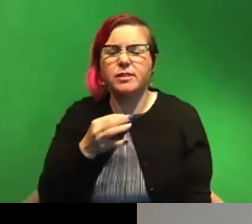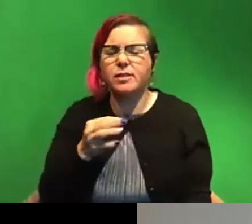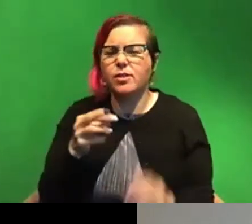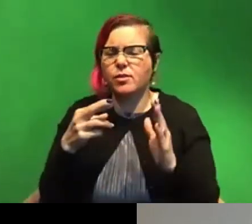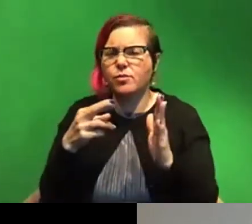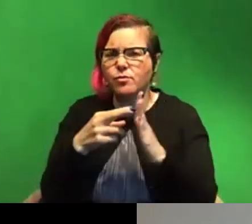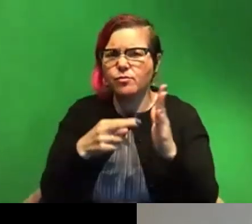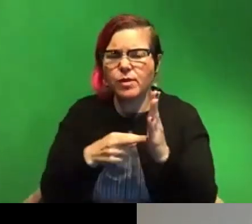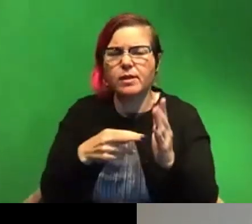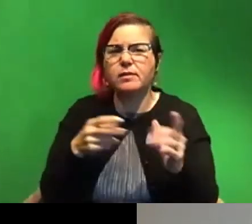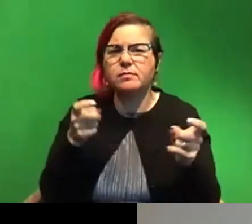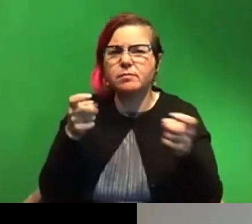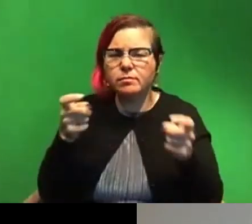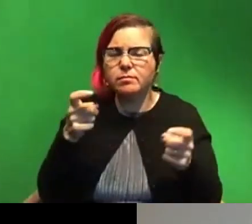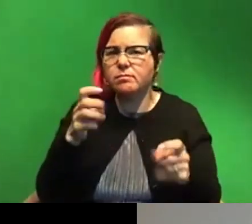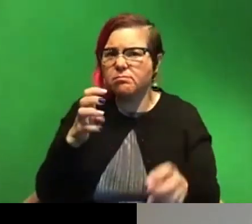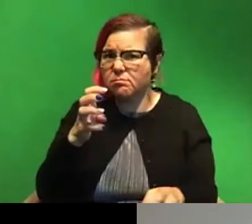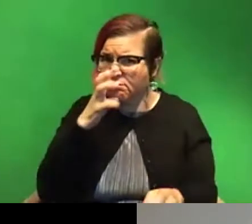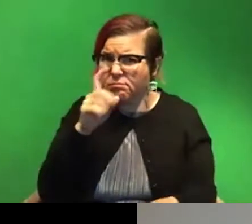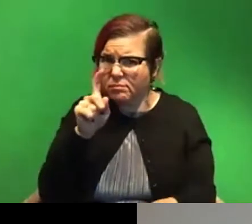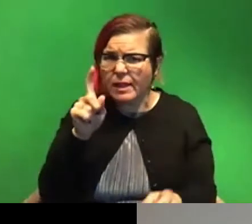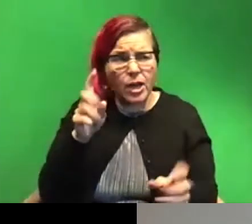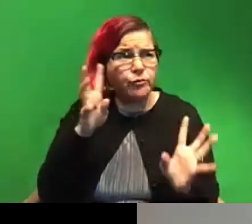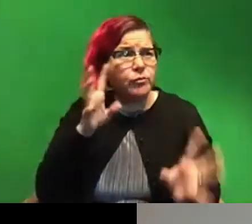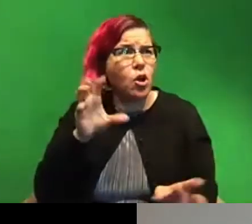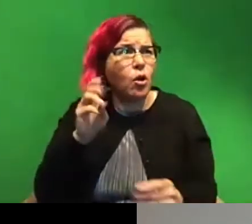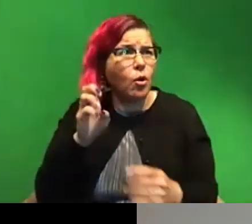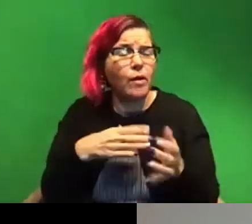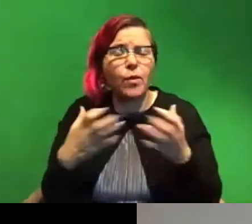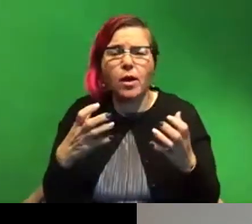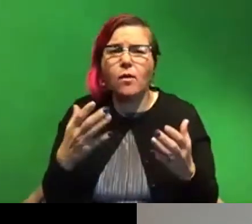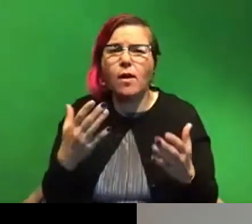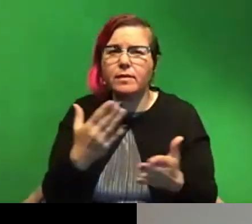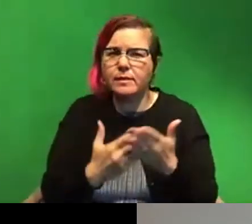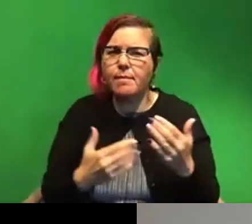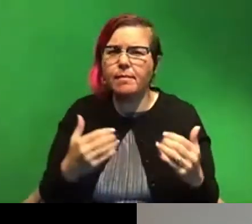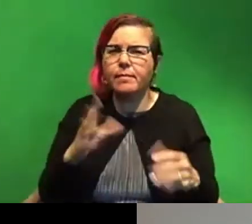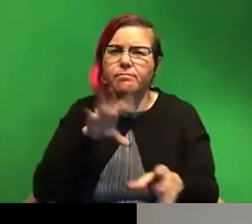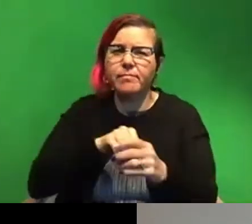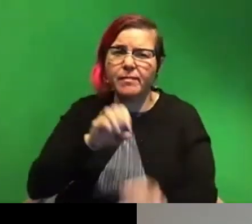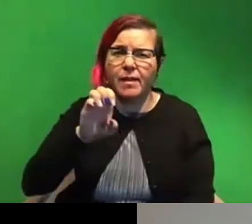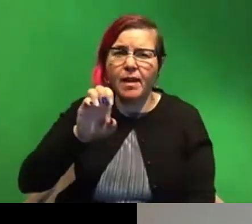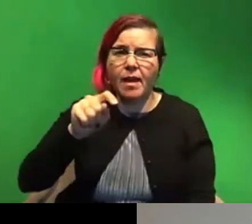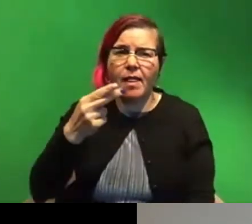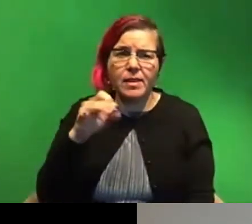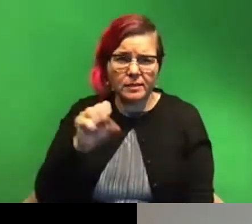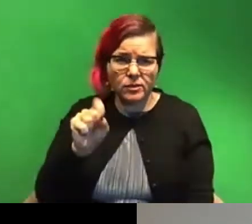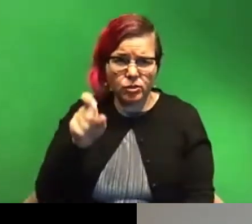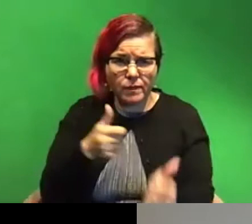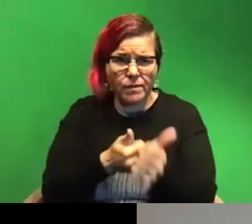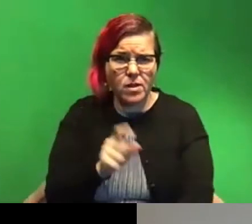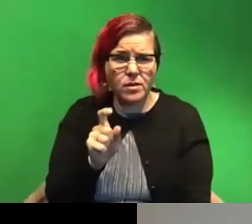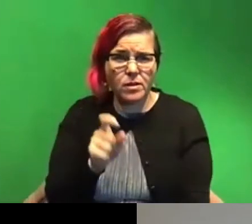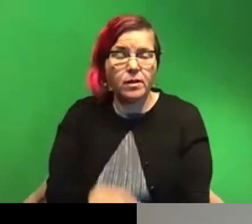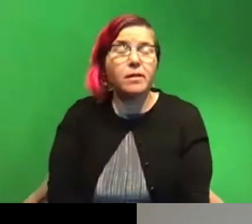on AI? Can you code whatever you want, or are there some kinds of codes of ethics that we're supposed to be following?